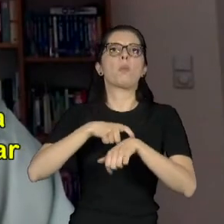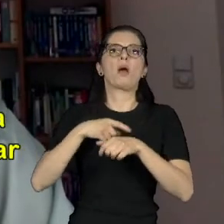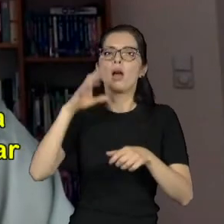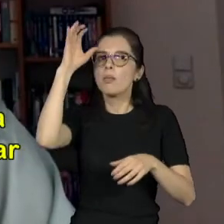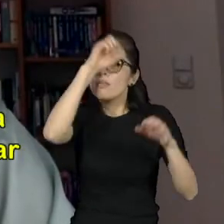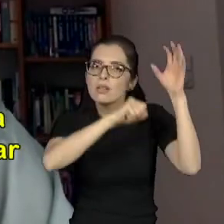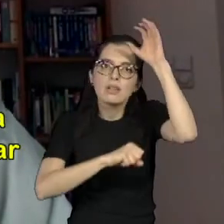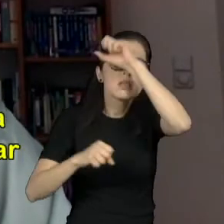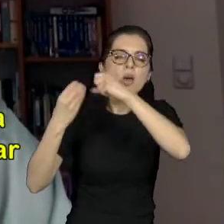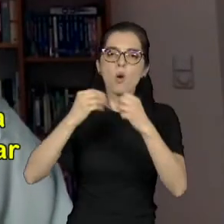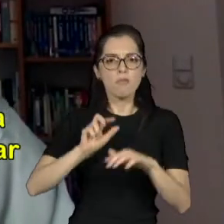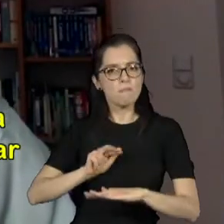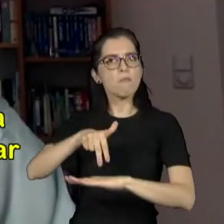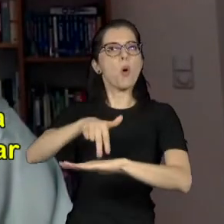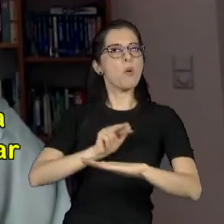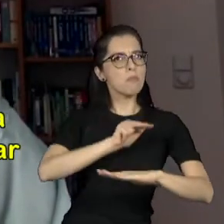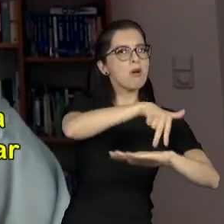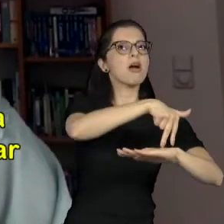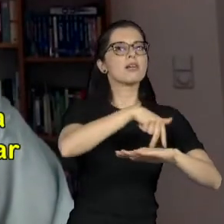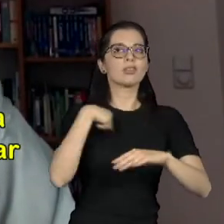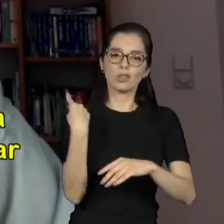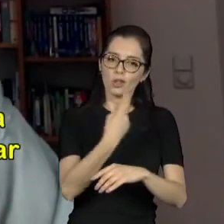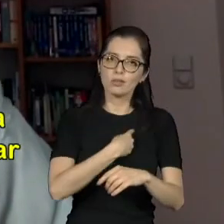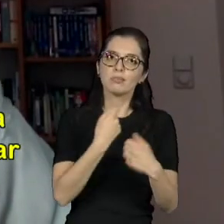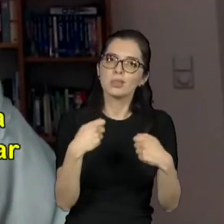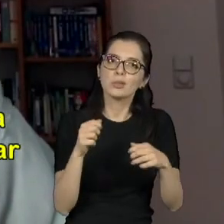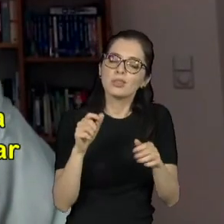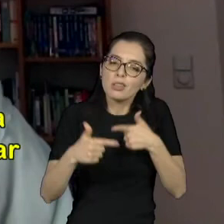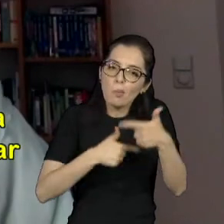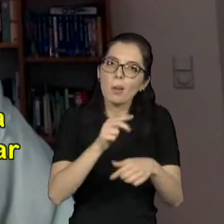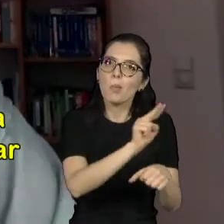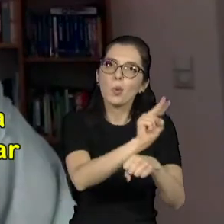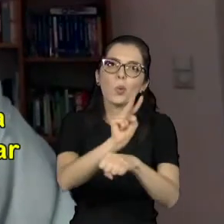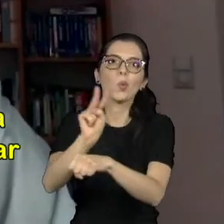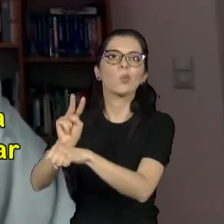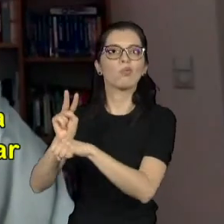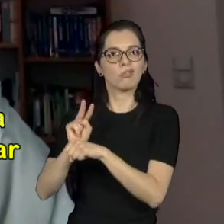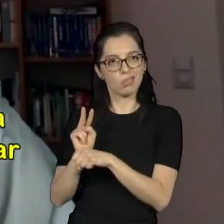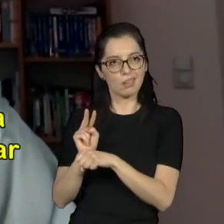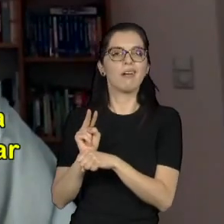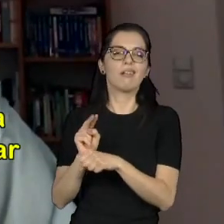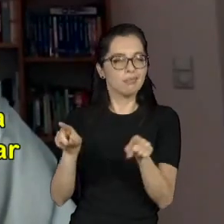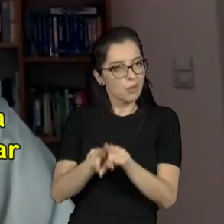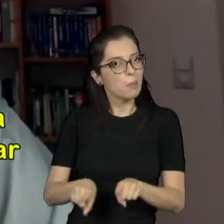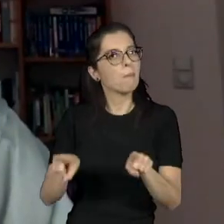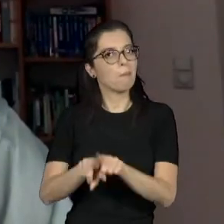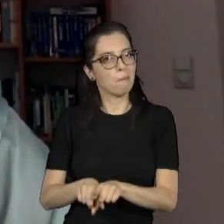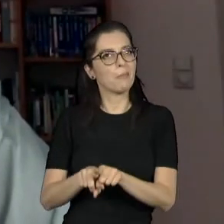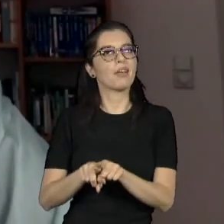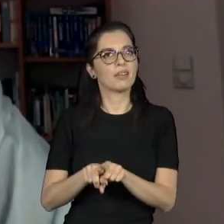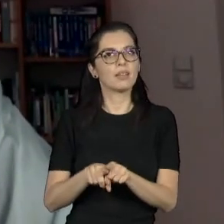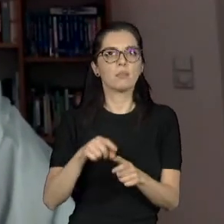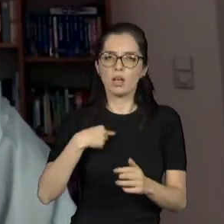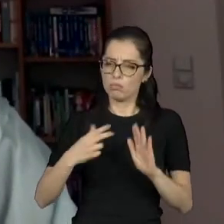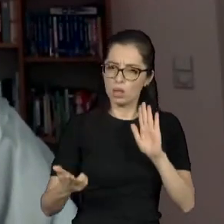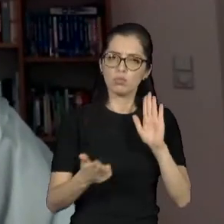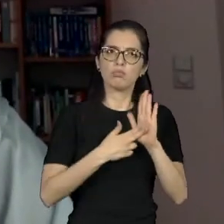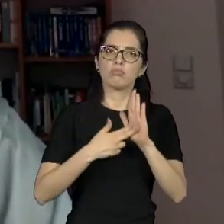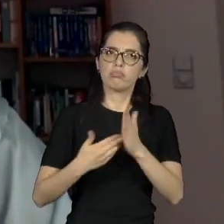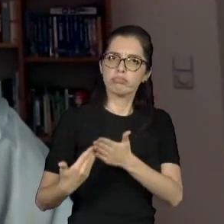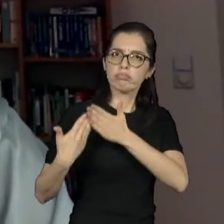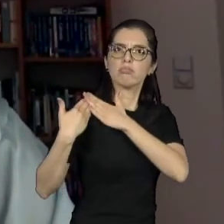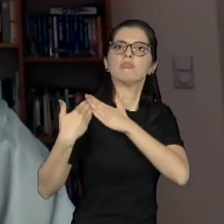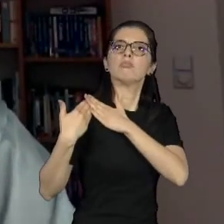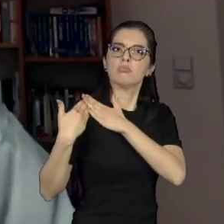everybody is learning right now to be responsive. We've also really worked to take care and have duty of care to our